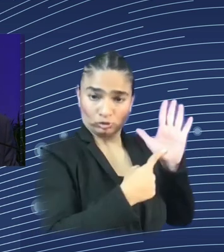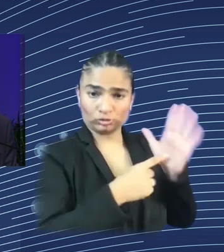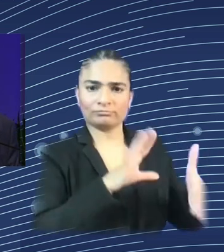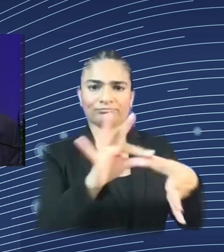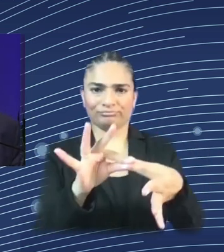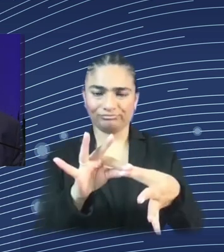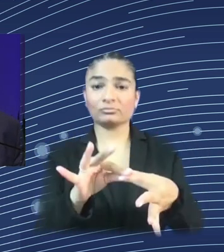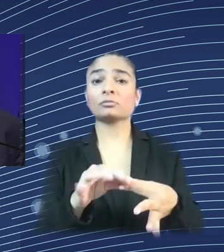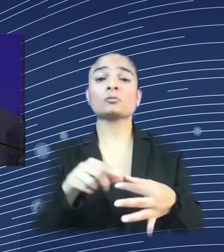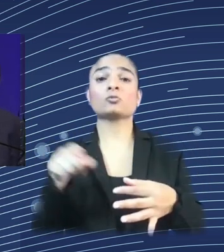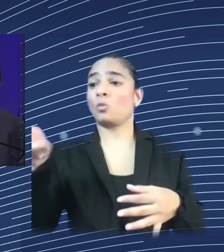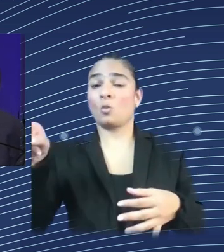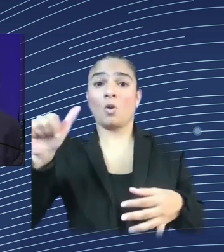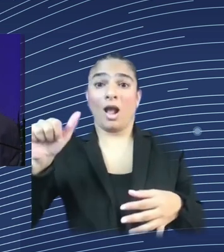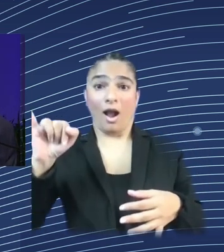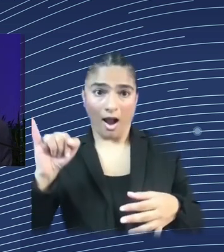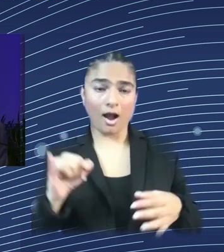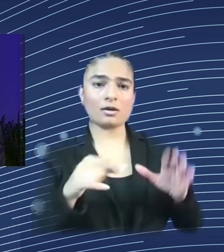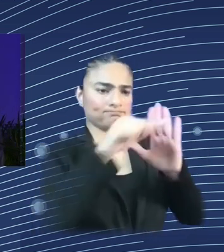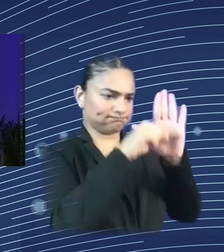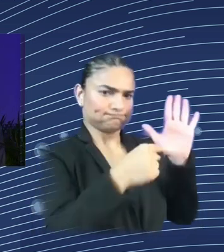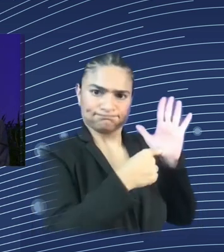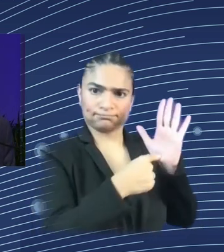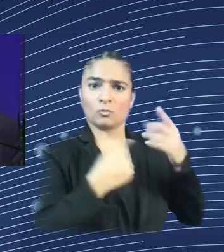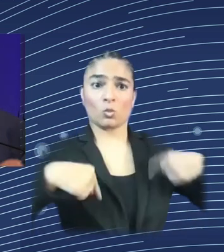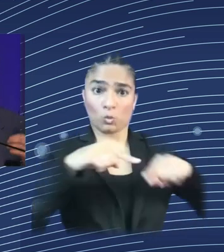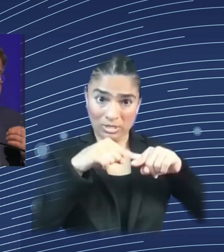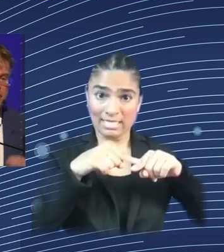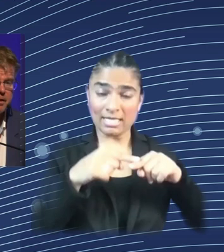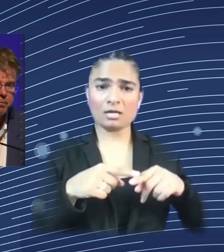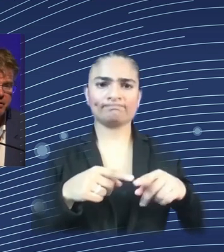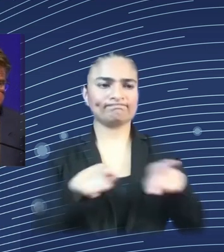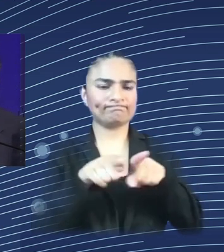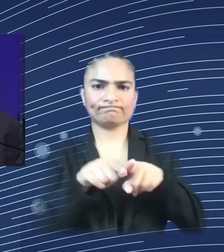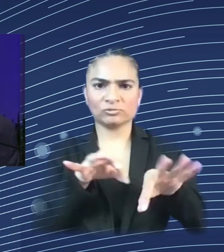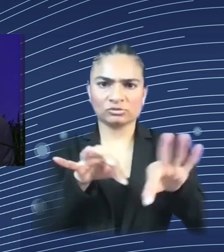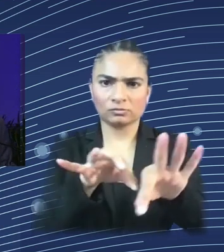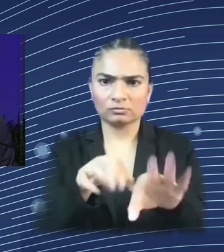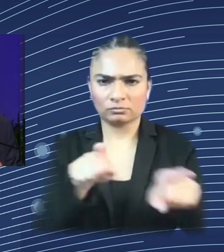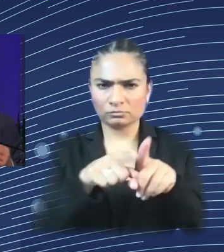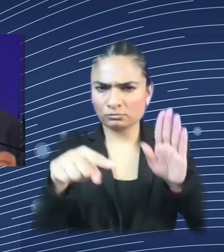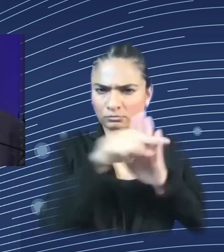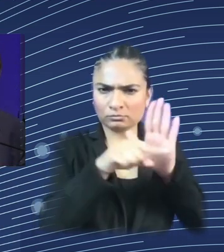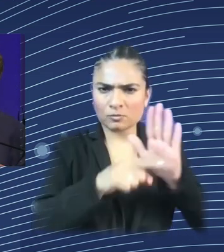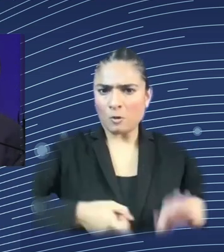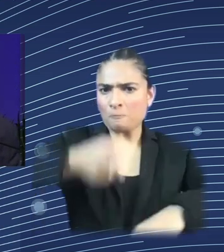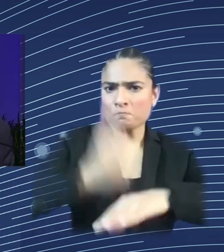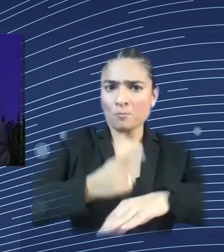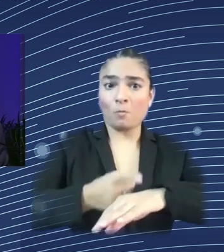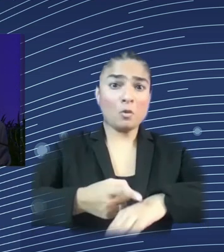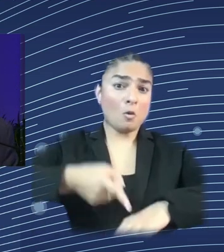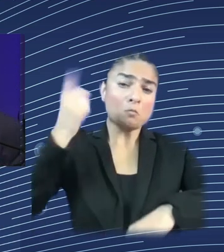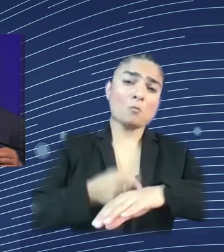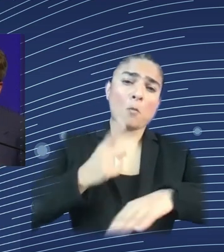the infringement rate could be much higher than what you expect as an individual inspectorate or an